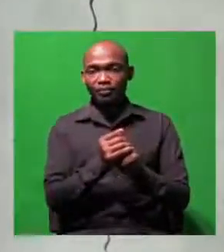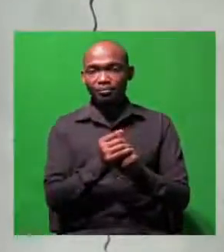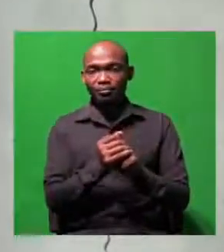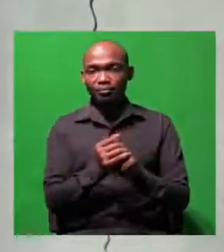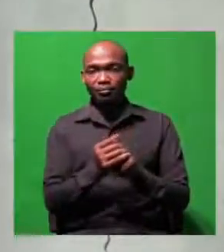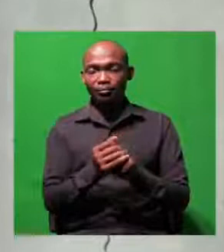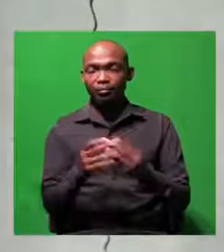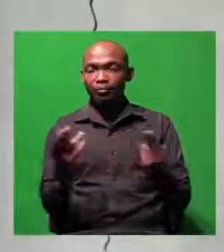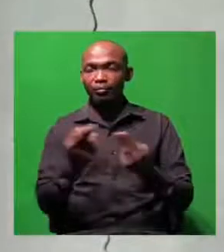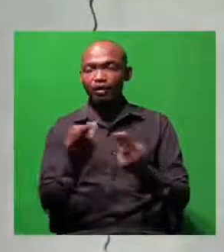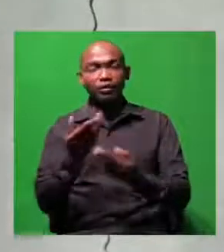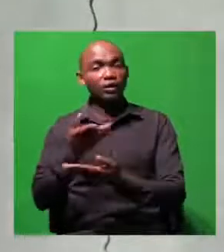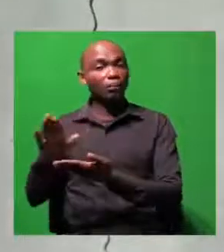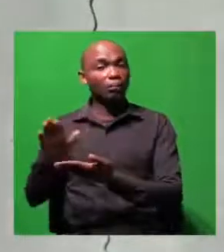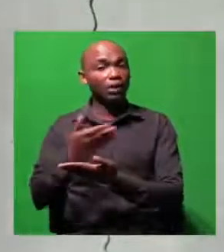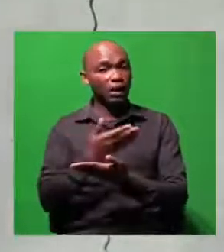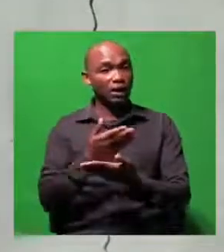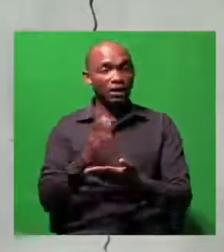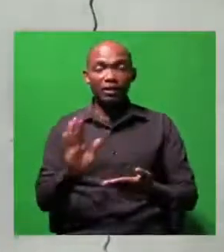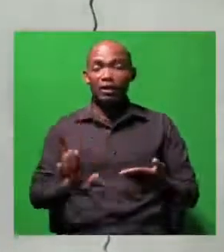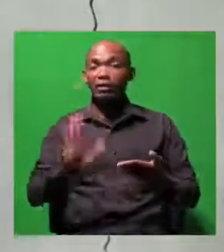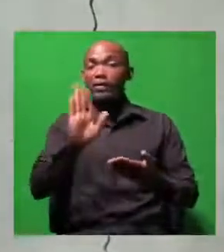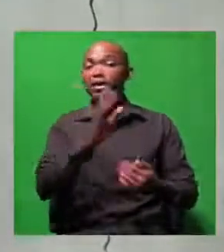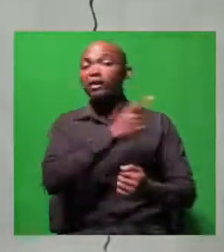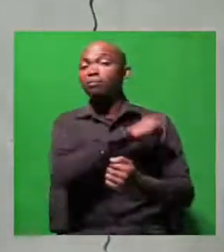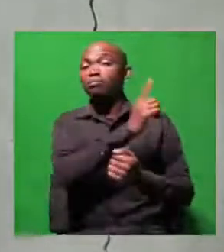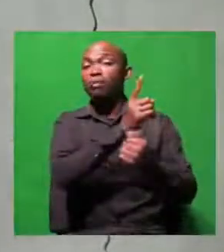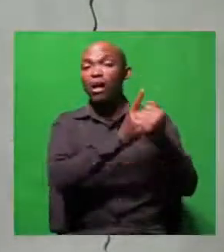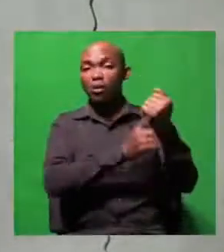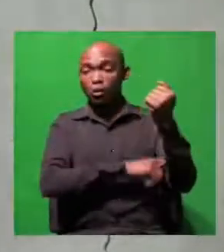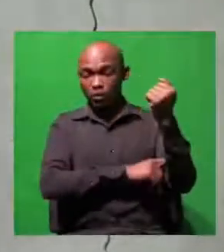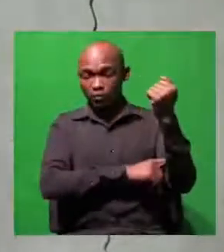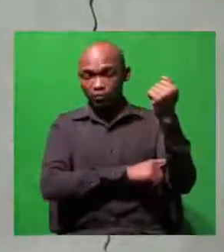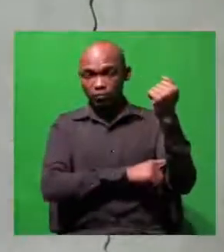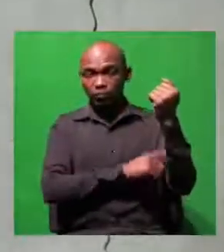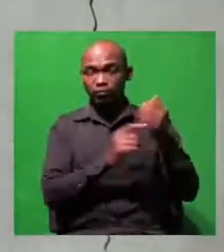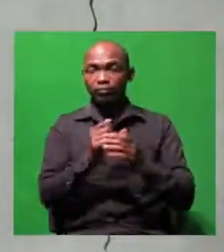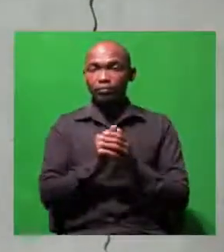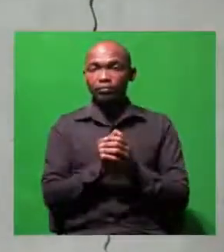together or supplied their power